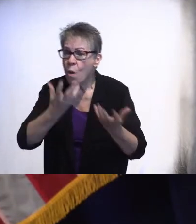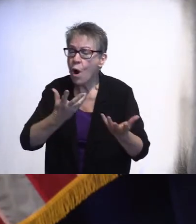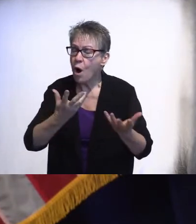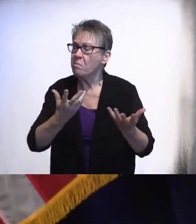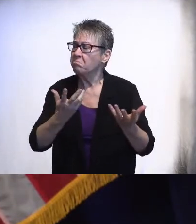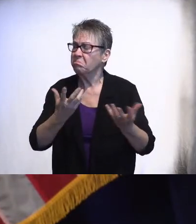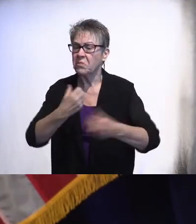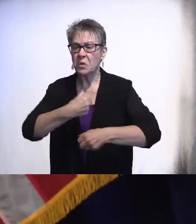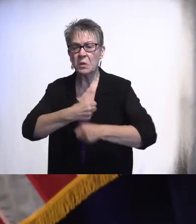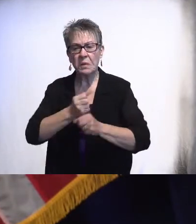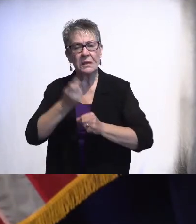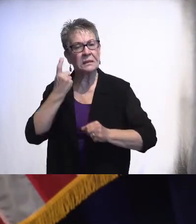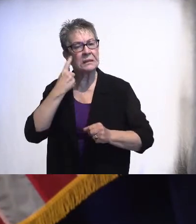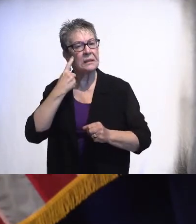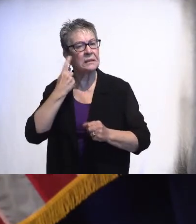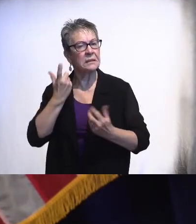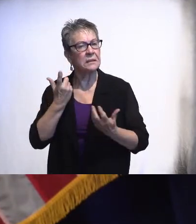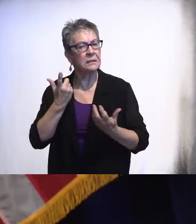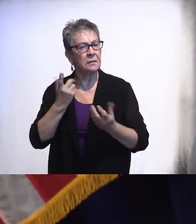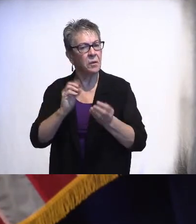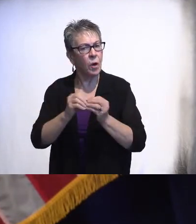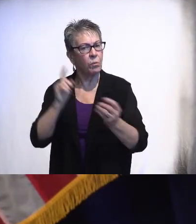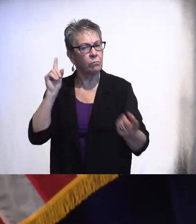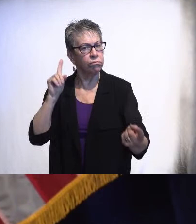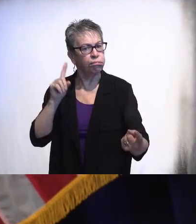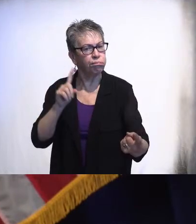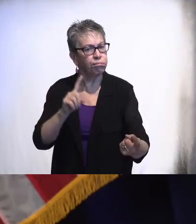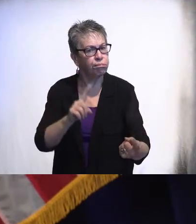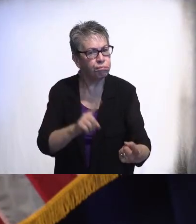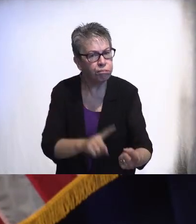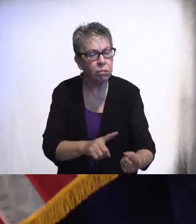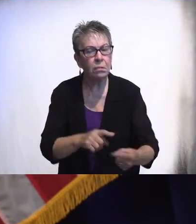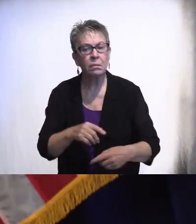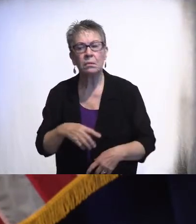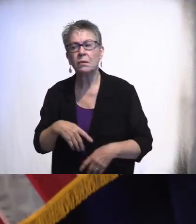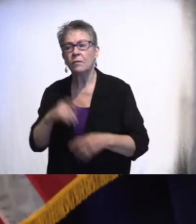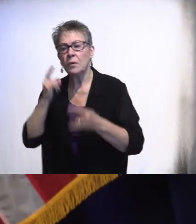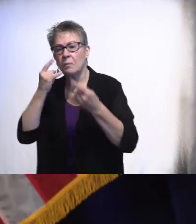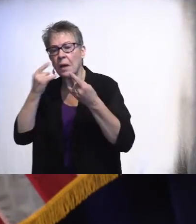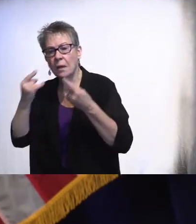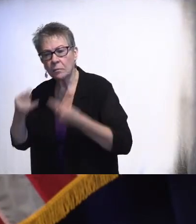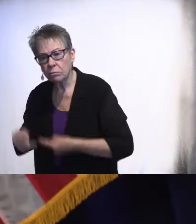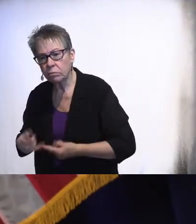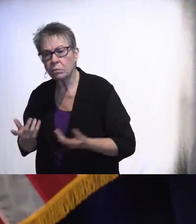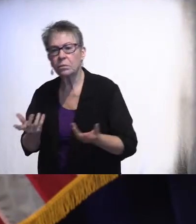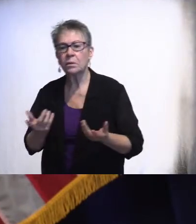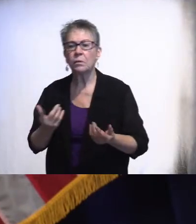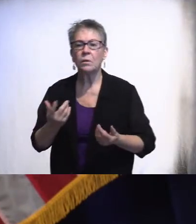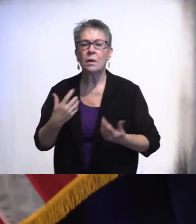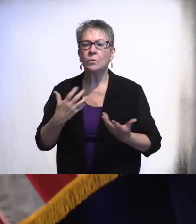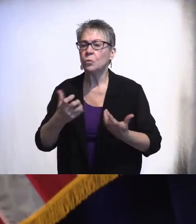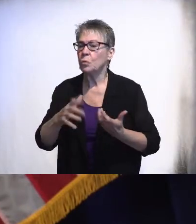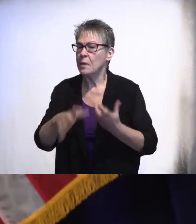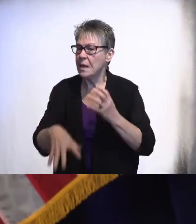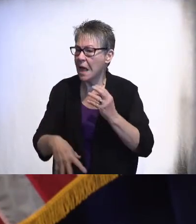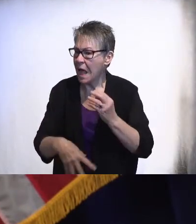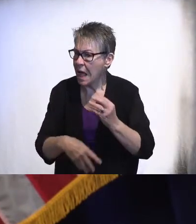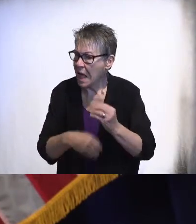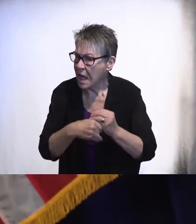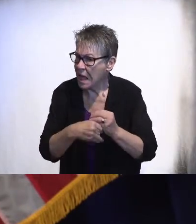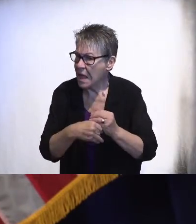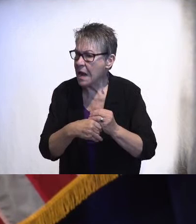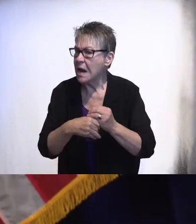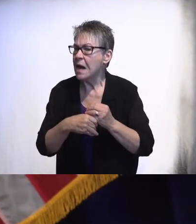for the near future. I do want to add, as we've been talking here about lifting the mask mandates and so